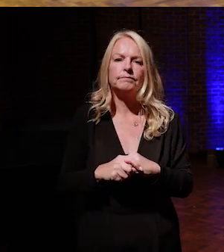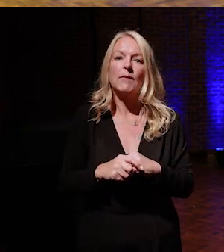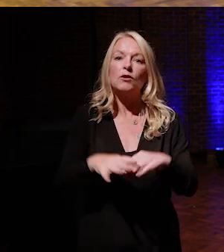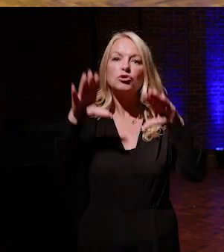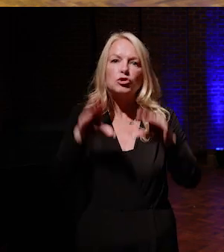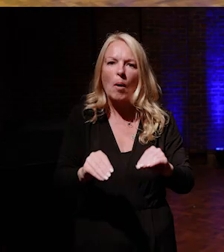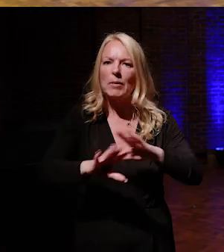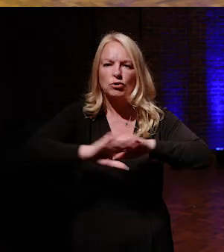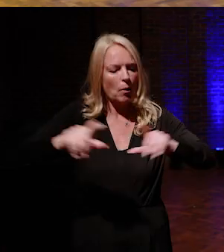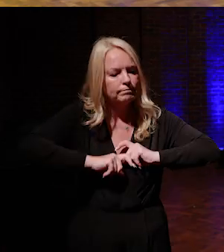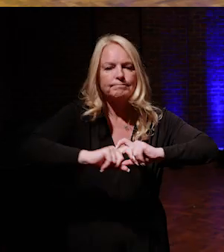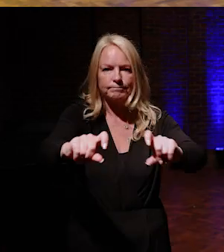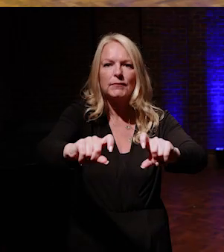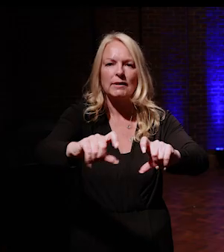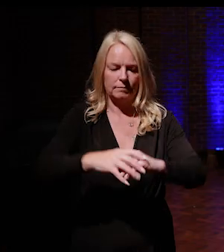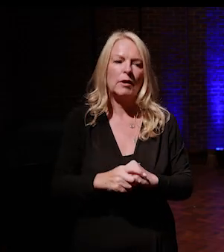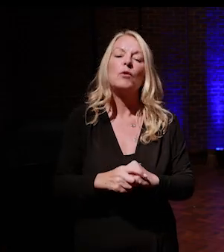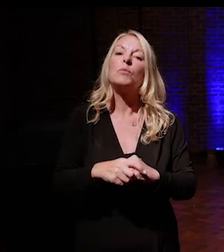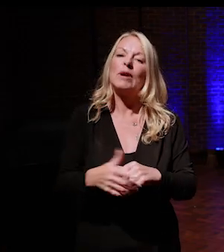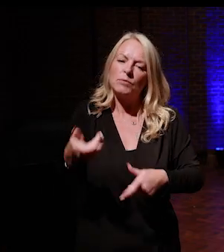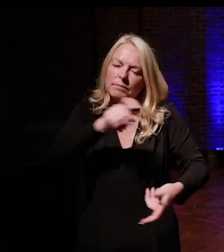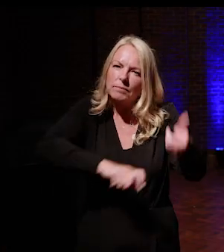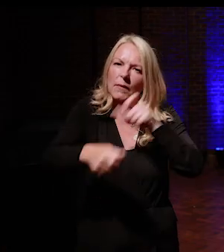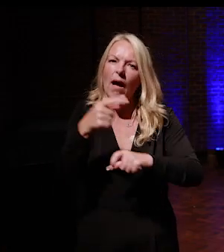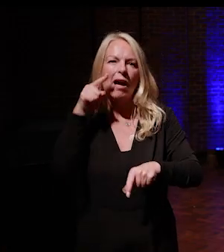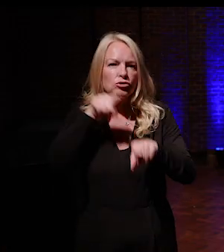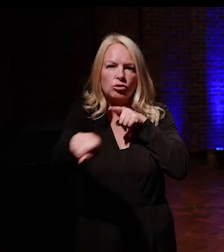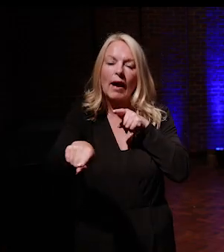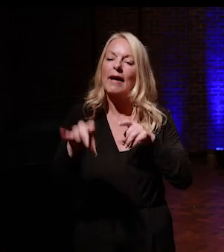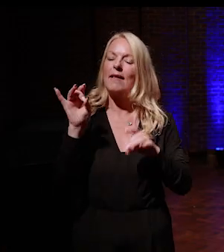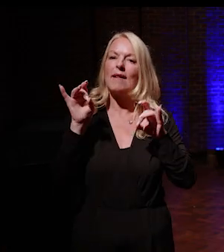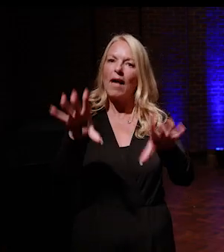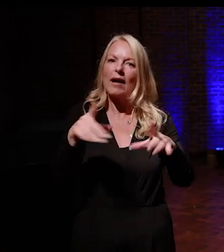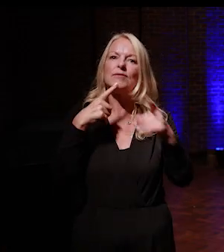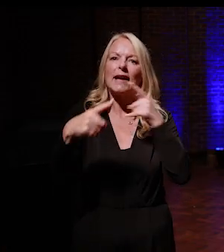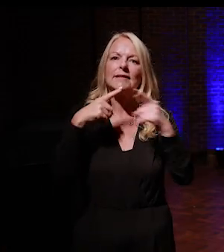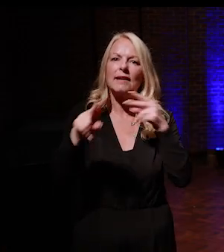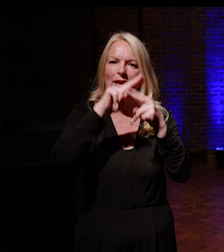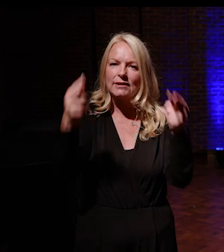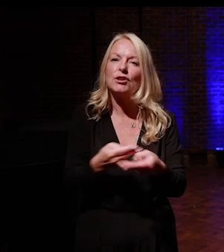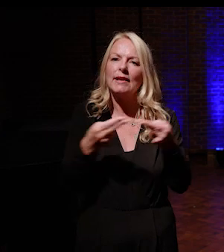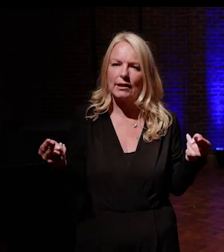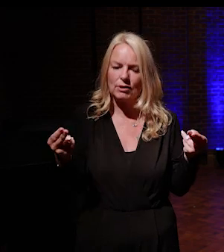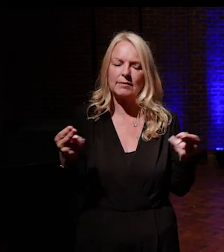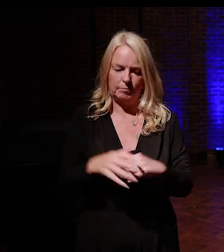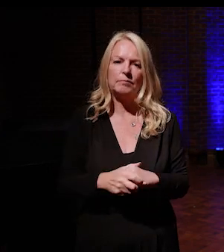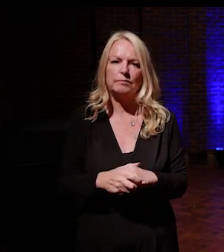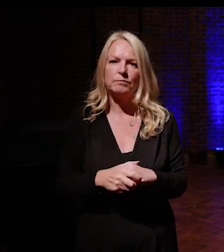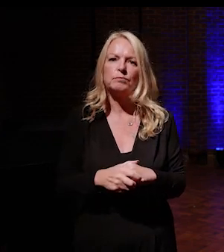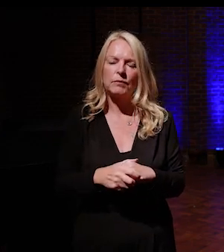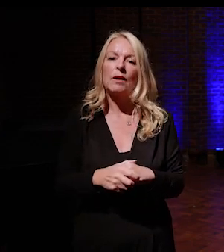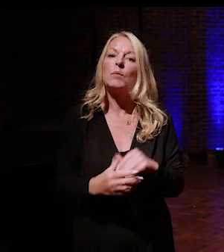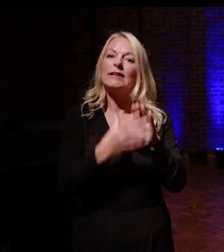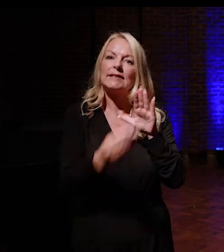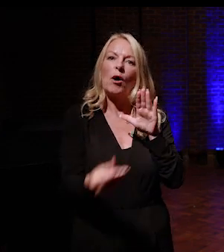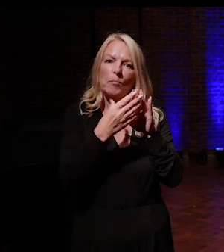doesn't stop there. We have started to experiment with using LIDAR data internationally. Where you can see an